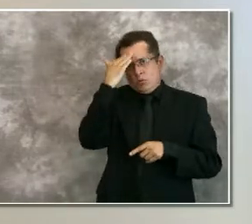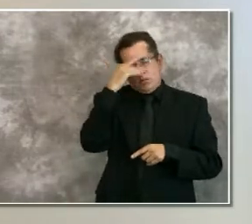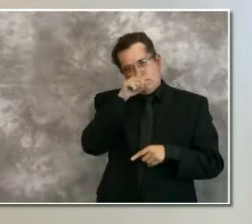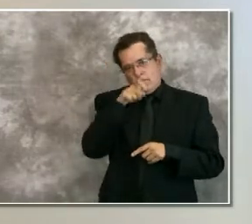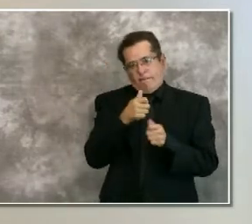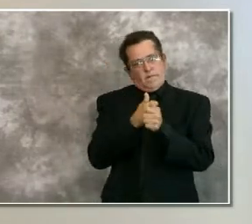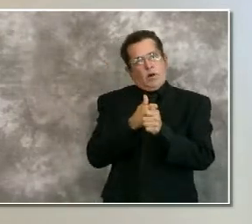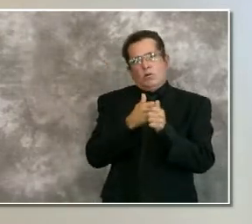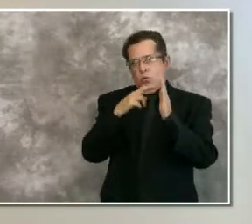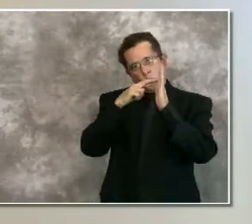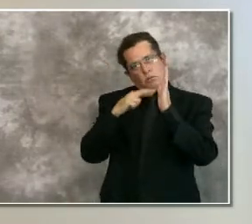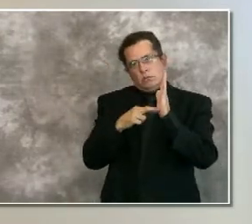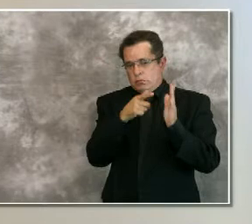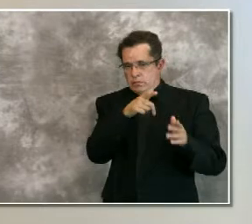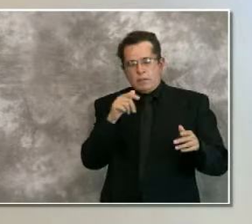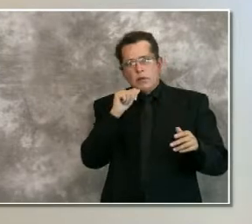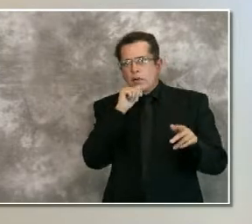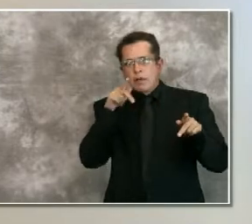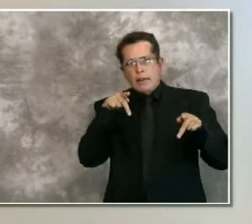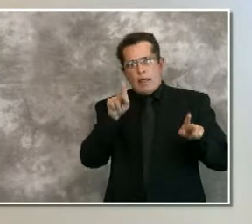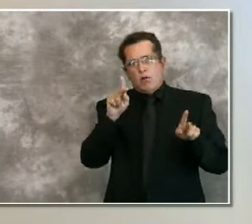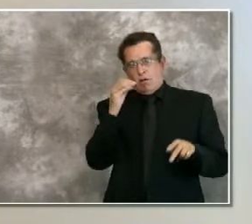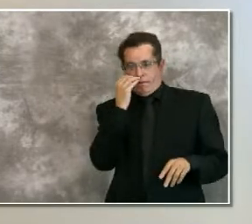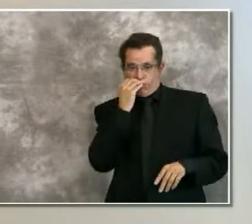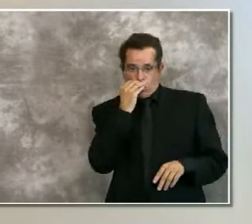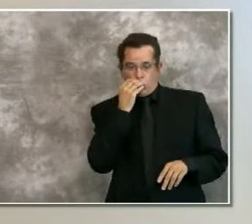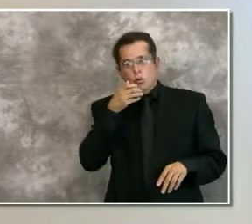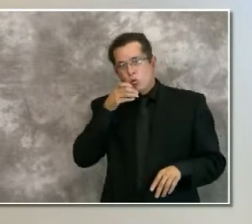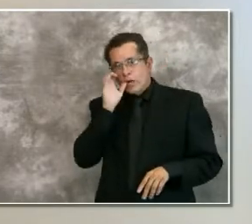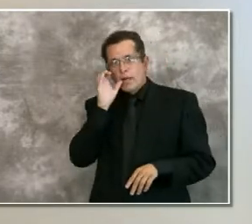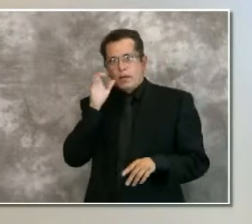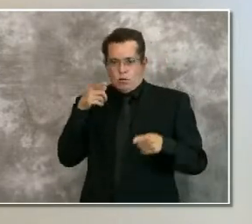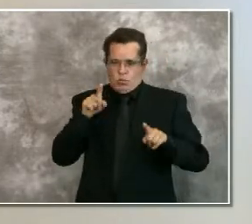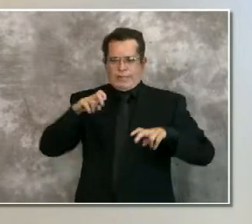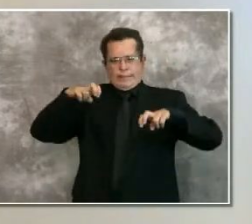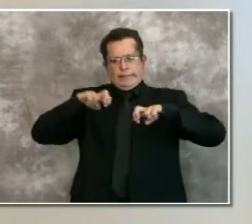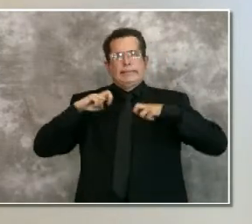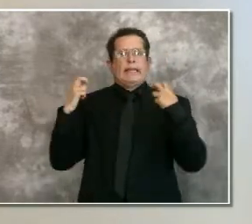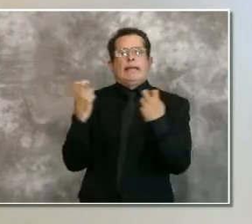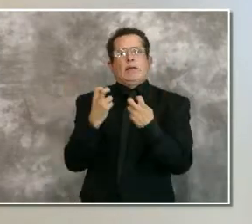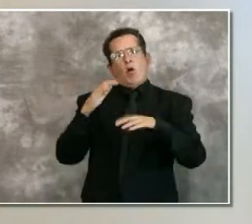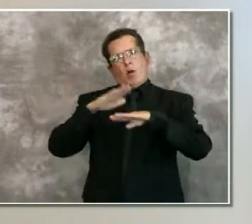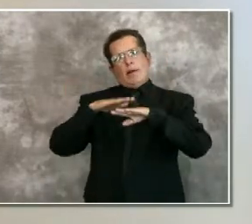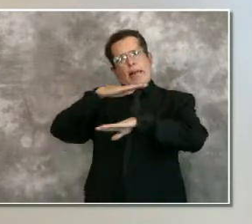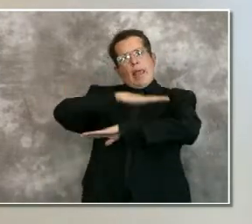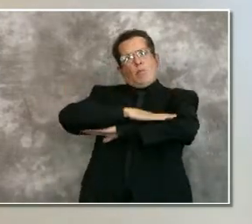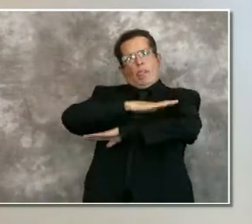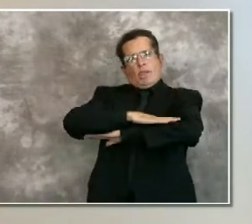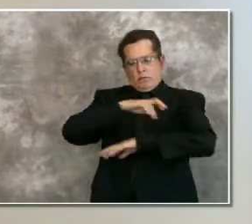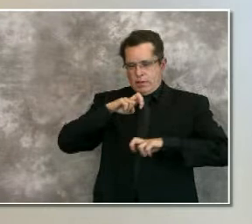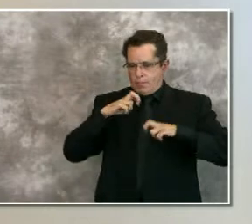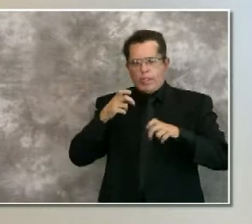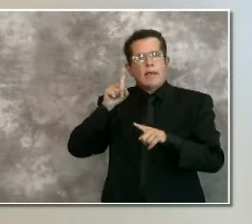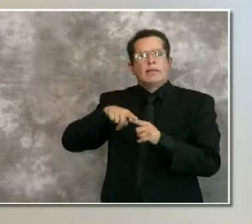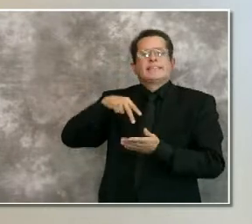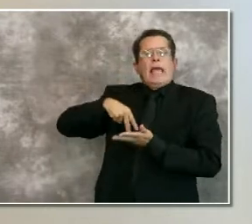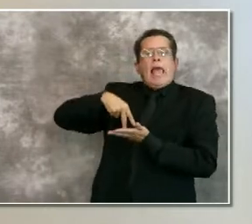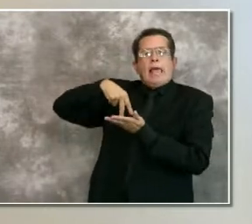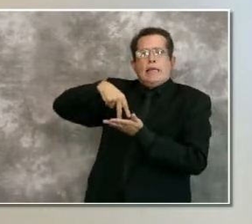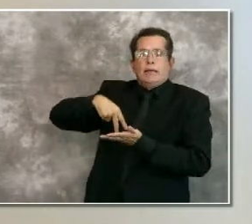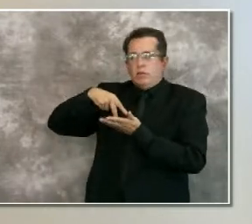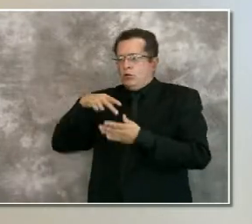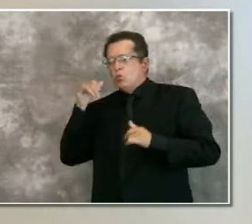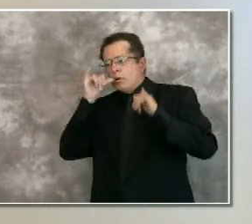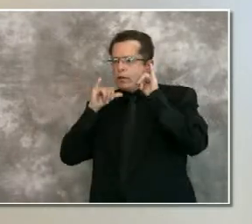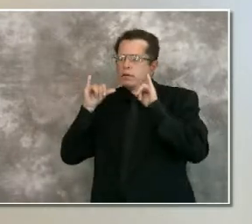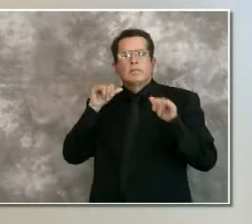only allowable to consume food and alcohol when seated at a table. This is a part of the order, but we want to reemphasize